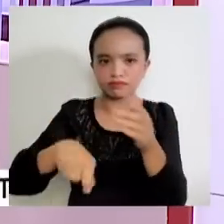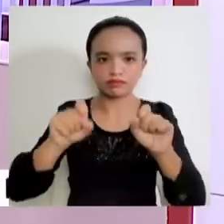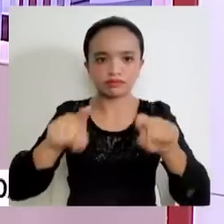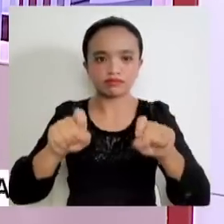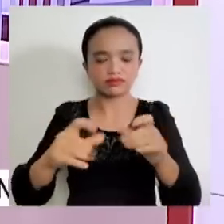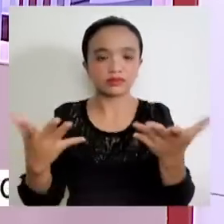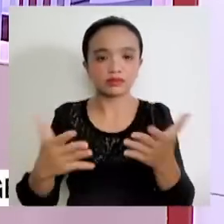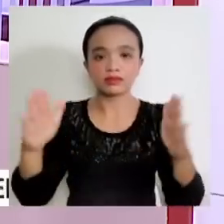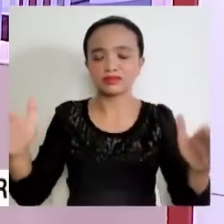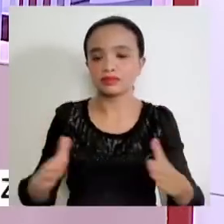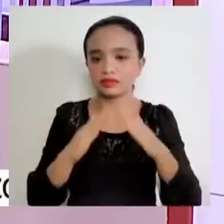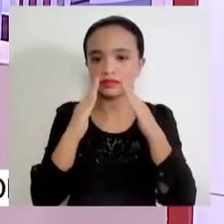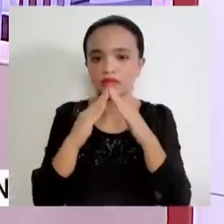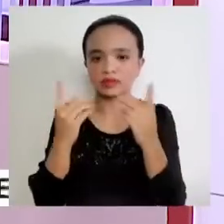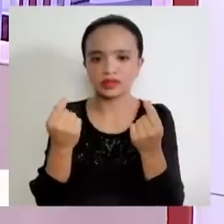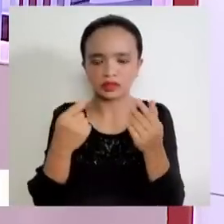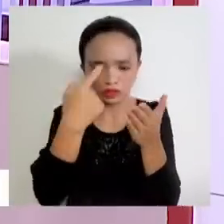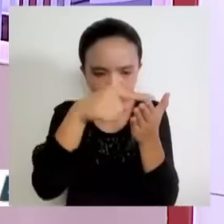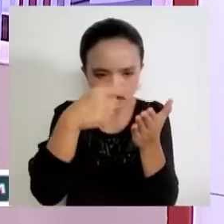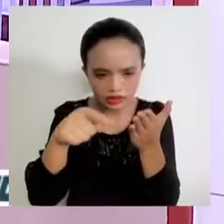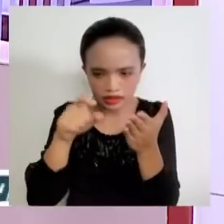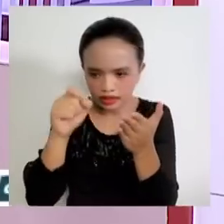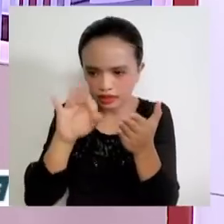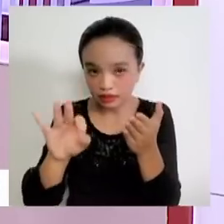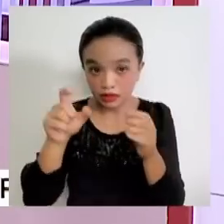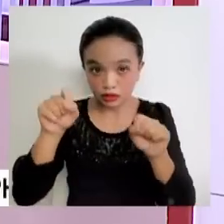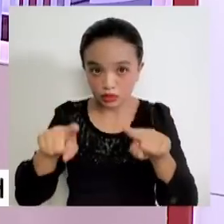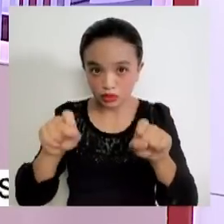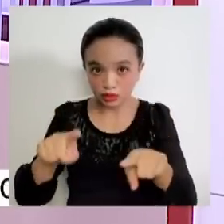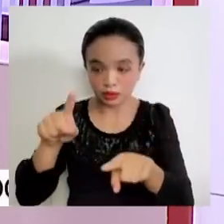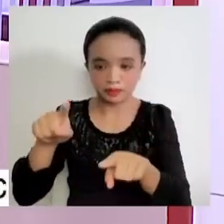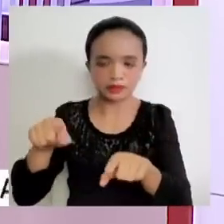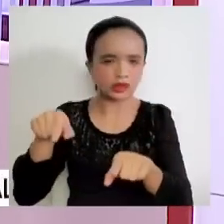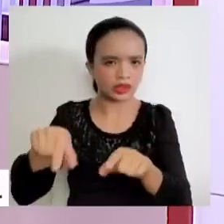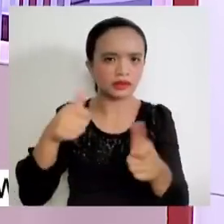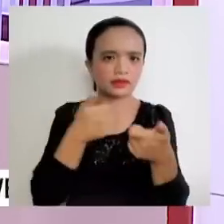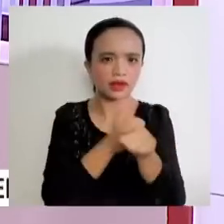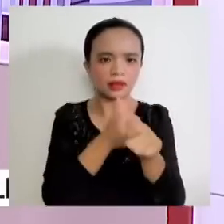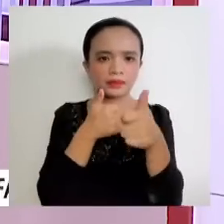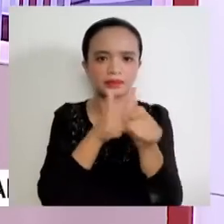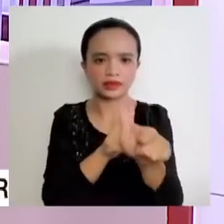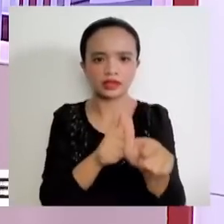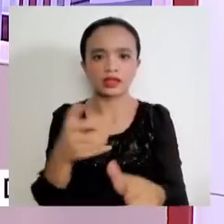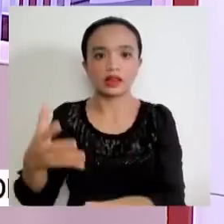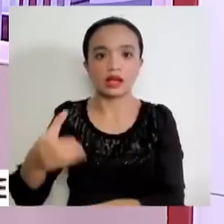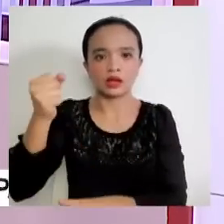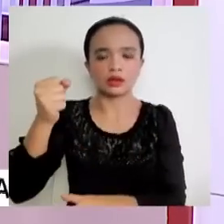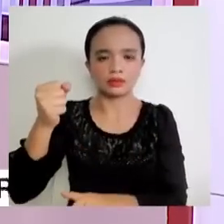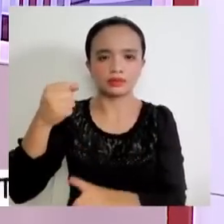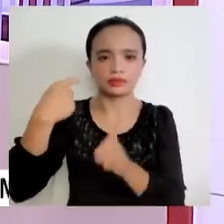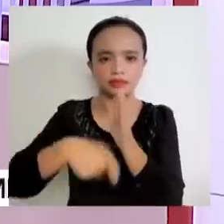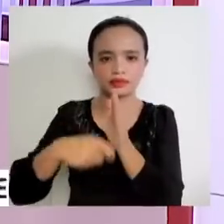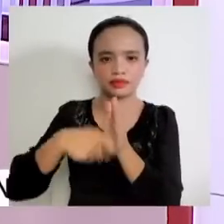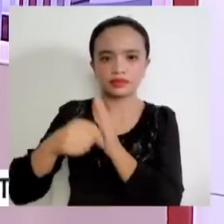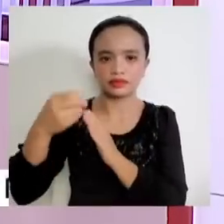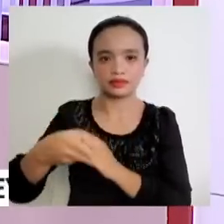to check on their compliance to price freeze order. Irene Birol now joins us with that story.